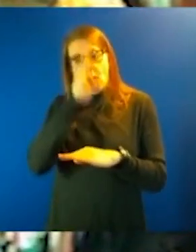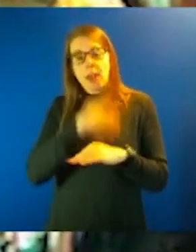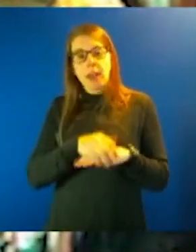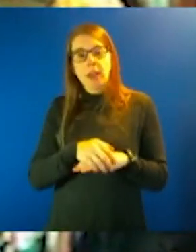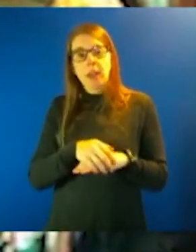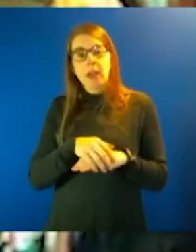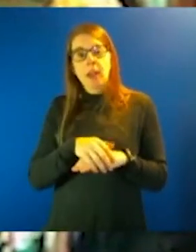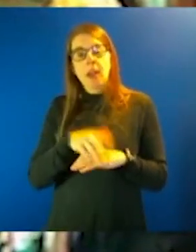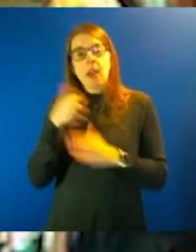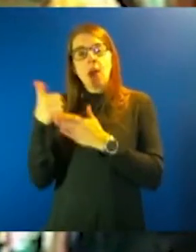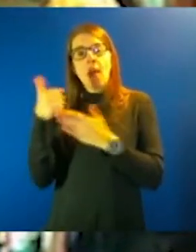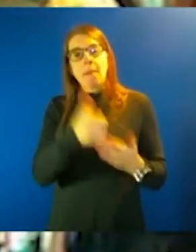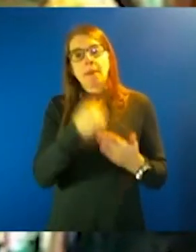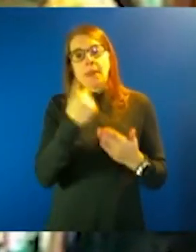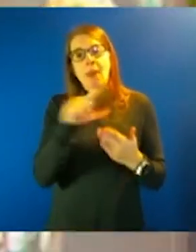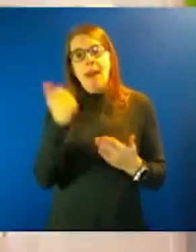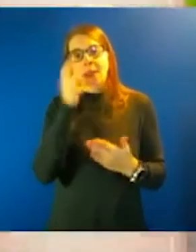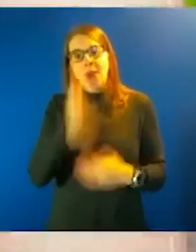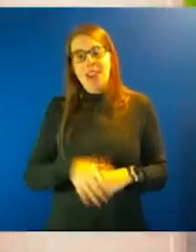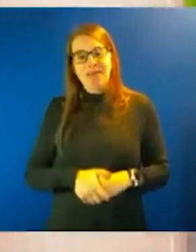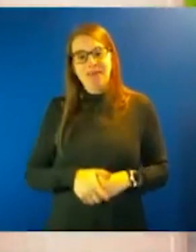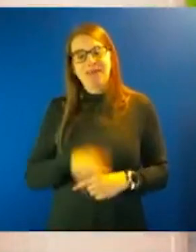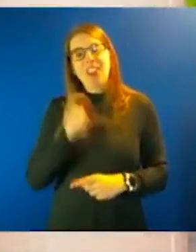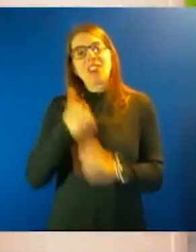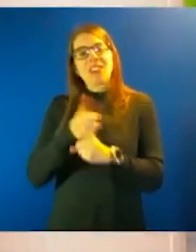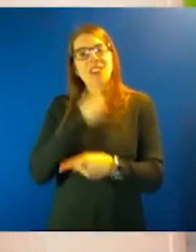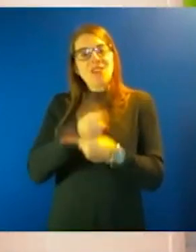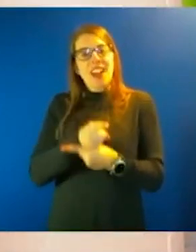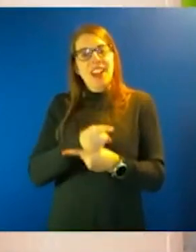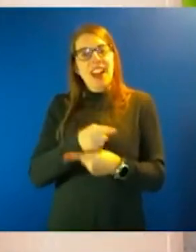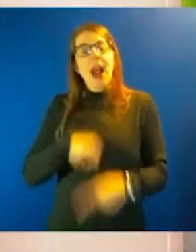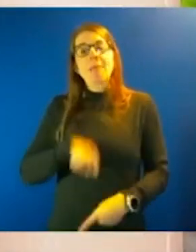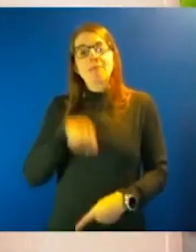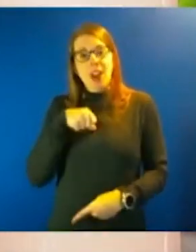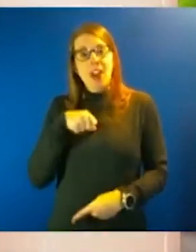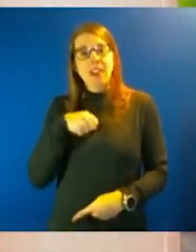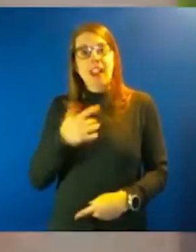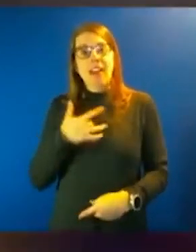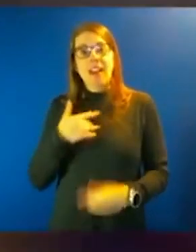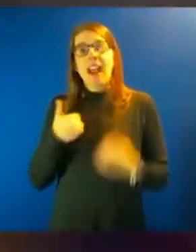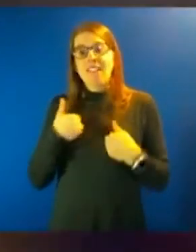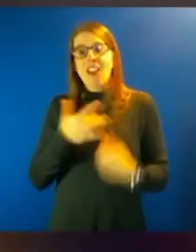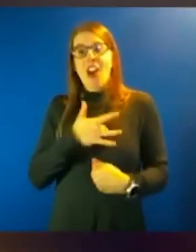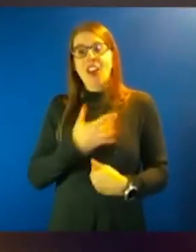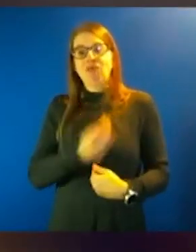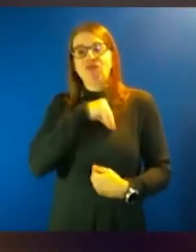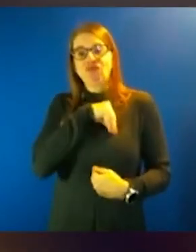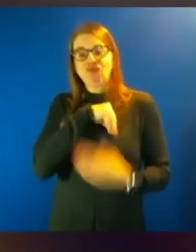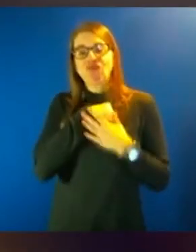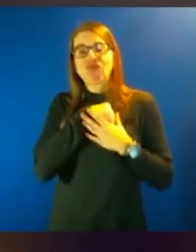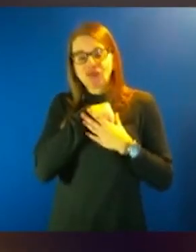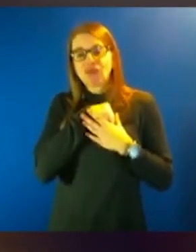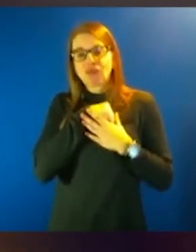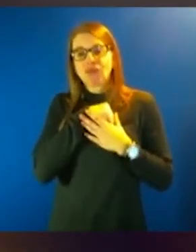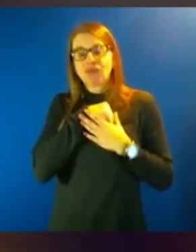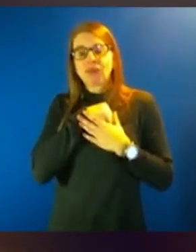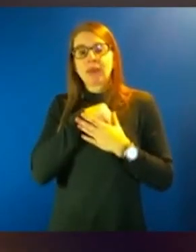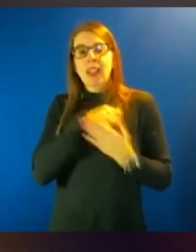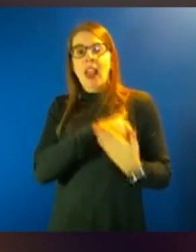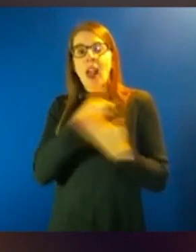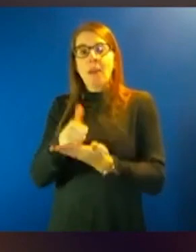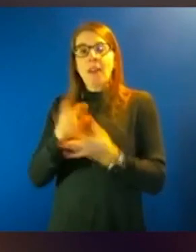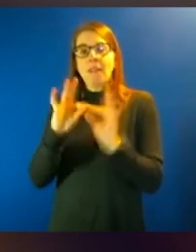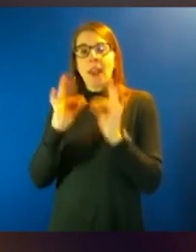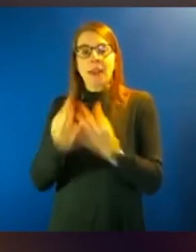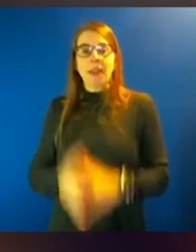someone else. And she was right. I'm proud to carry that heart. I'm proud to carry this family. And it's something I'll carry to the best of my ability